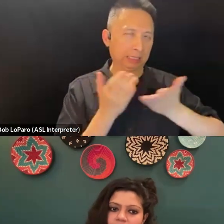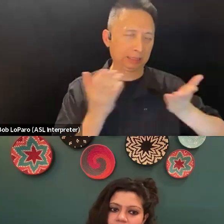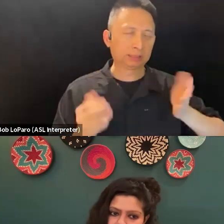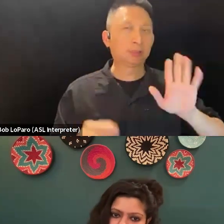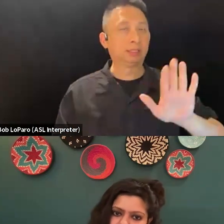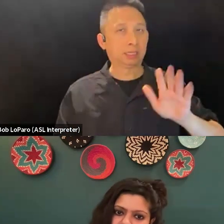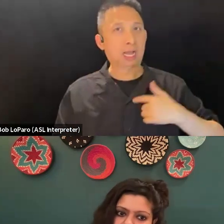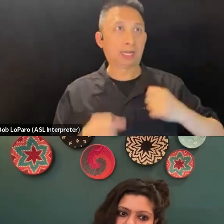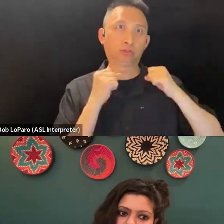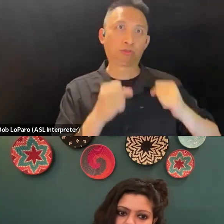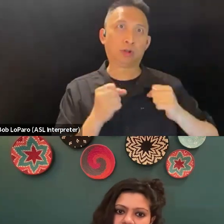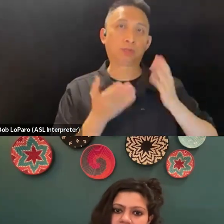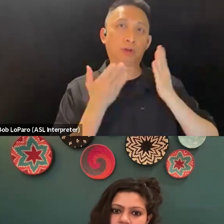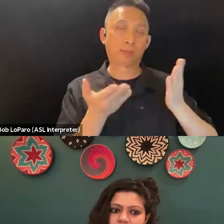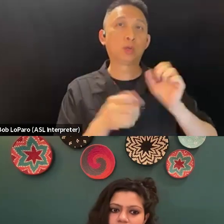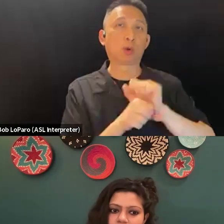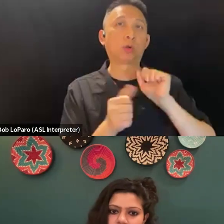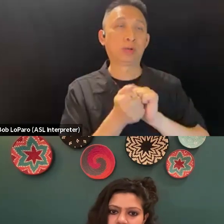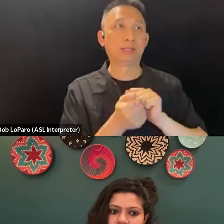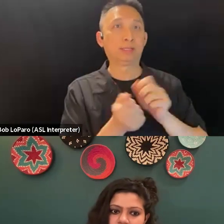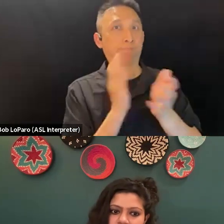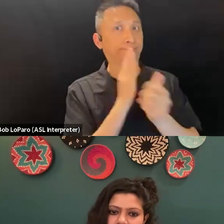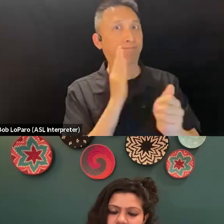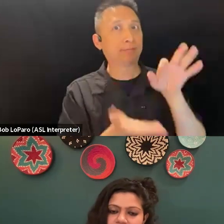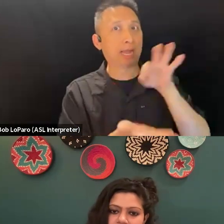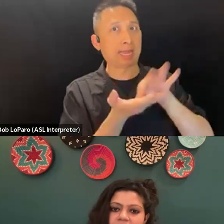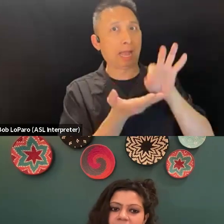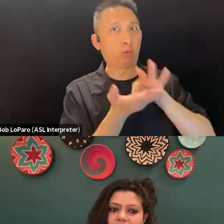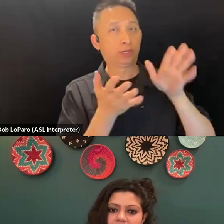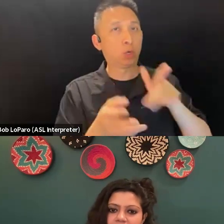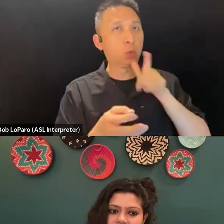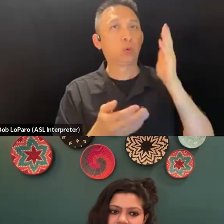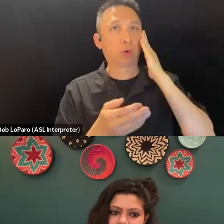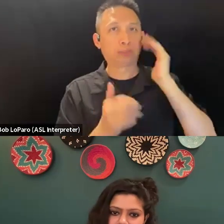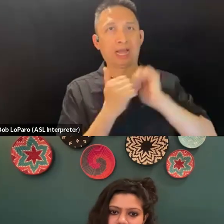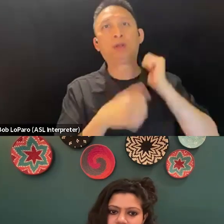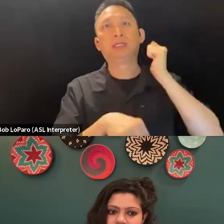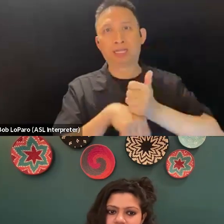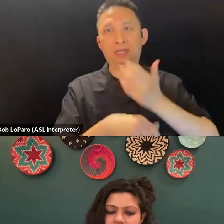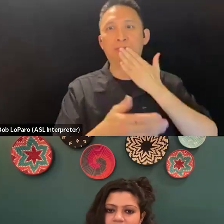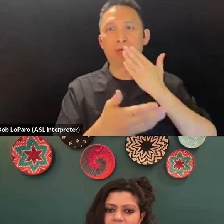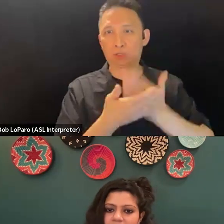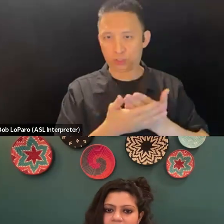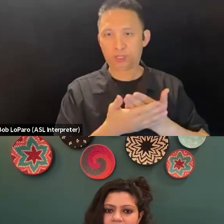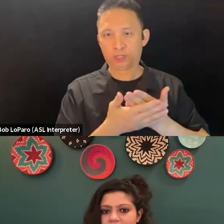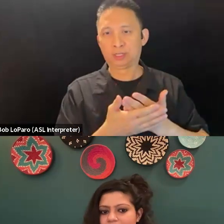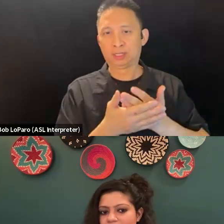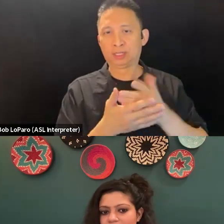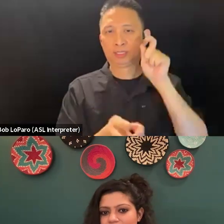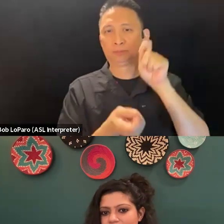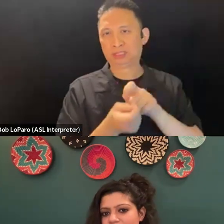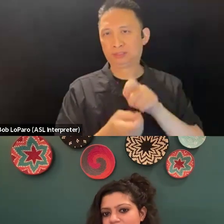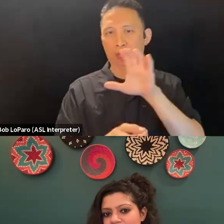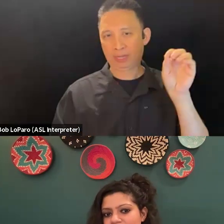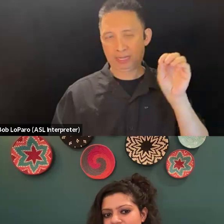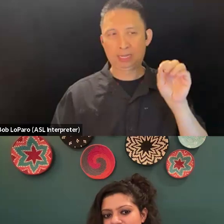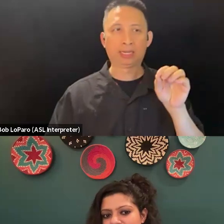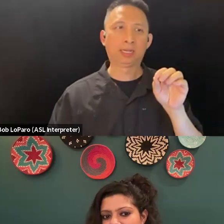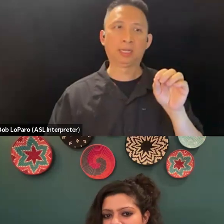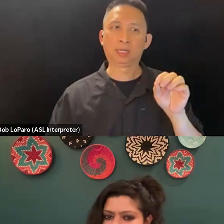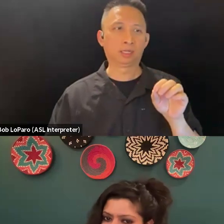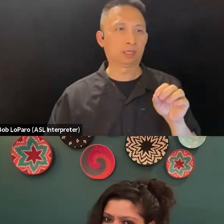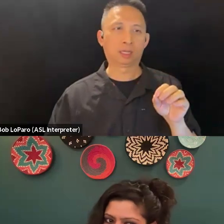I meant to uh, place as much importance in the questions of form and aesthetics,